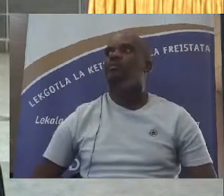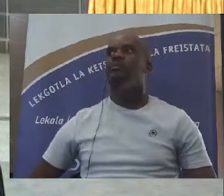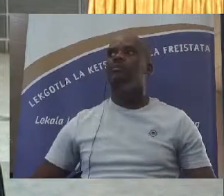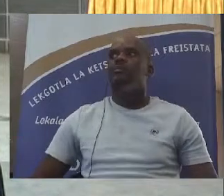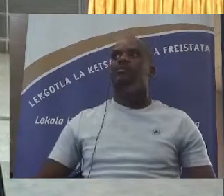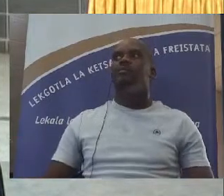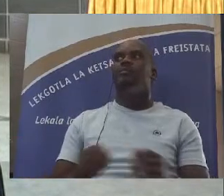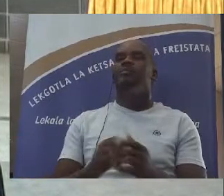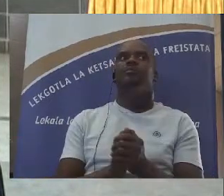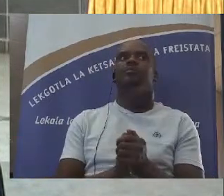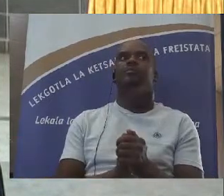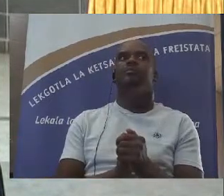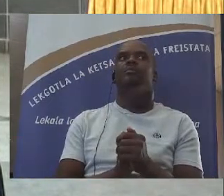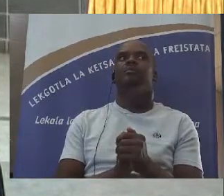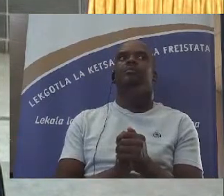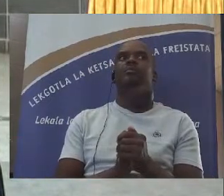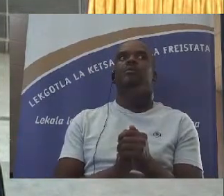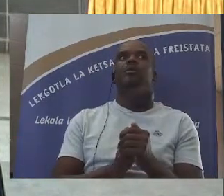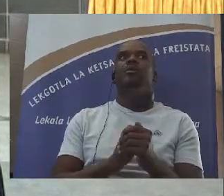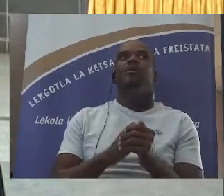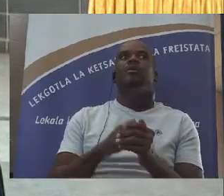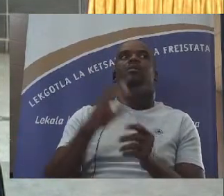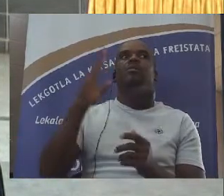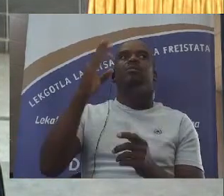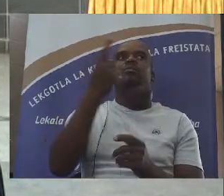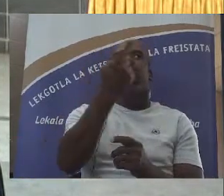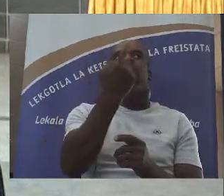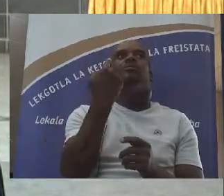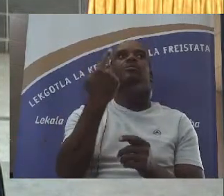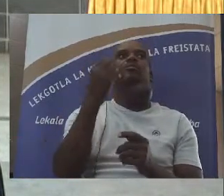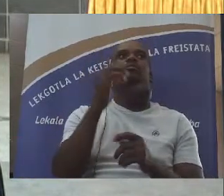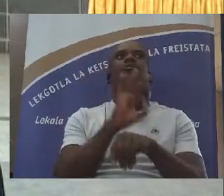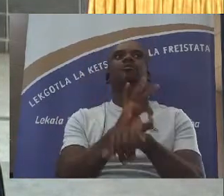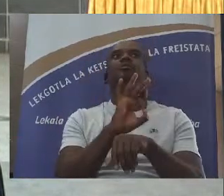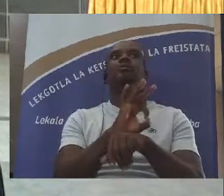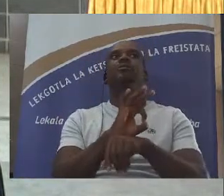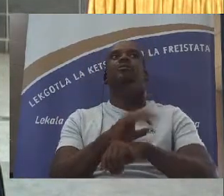Okay. I don't see, yeah, Tlo ntate.